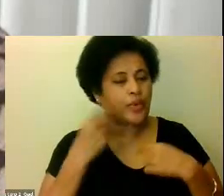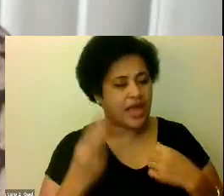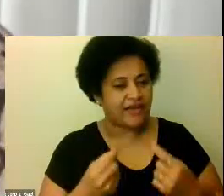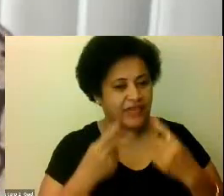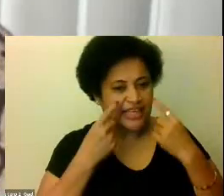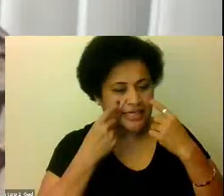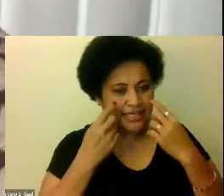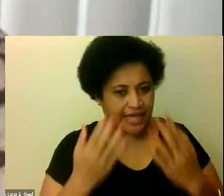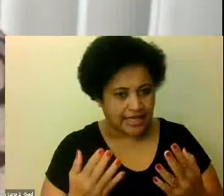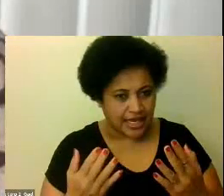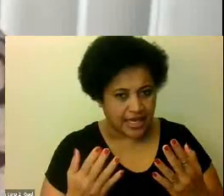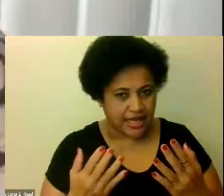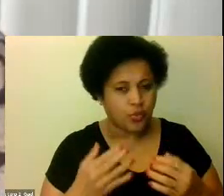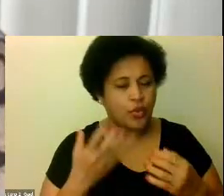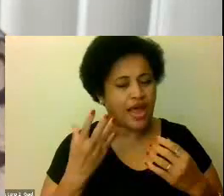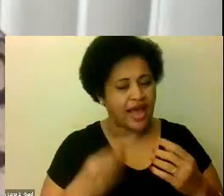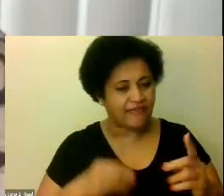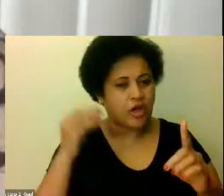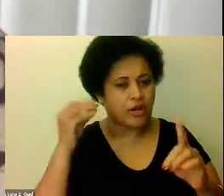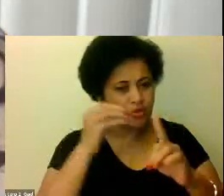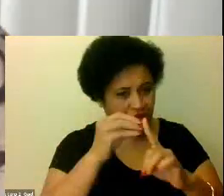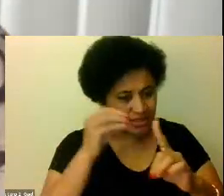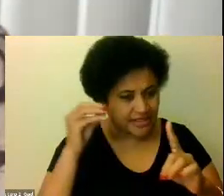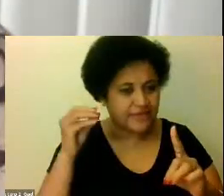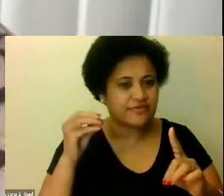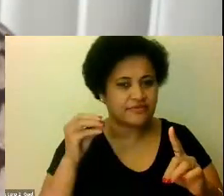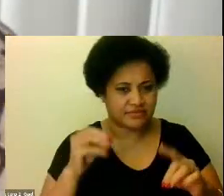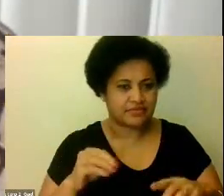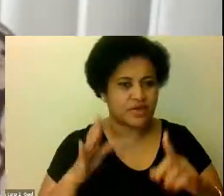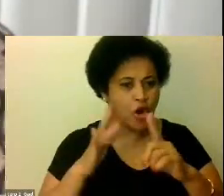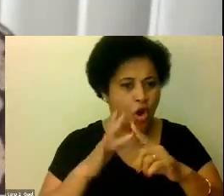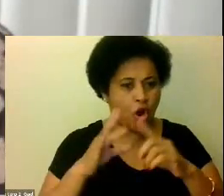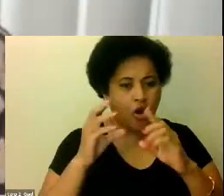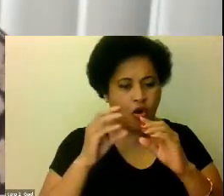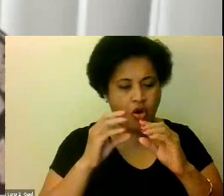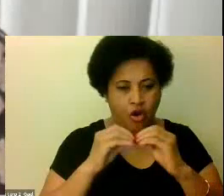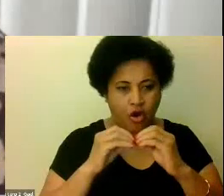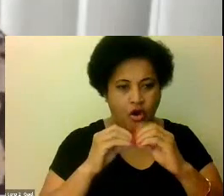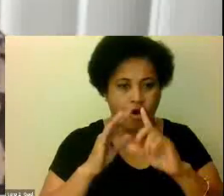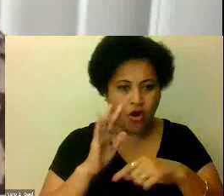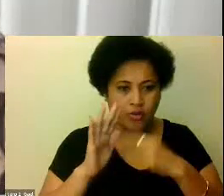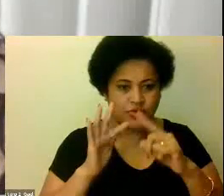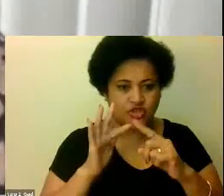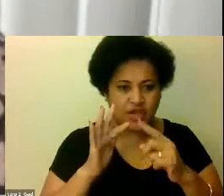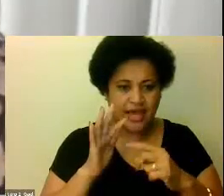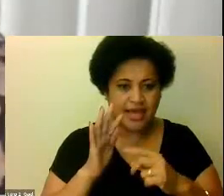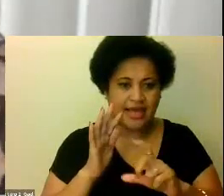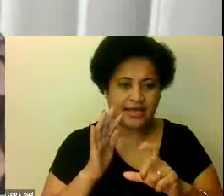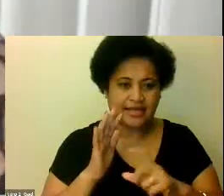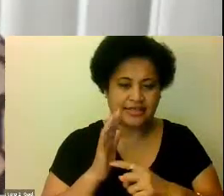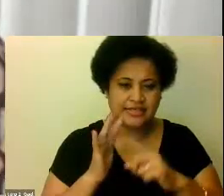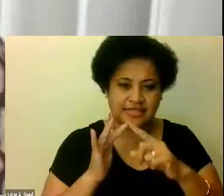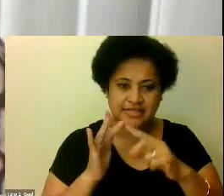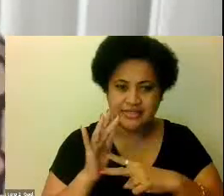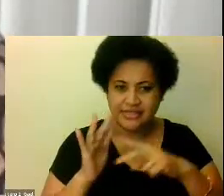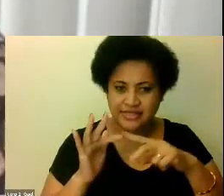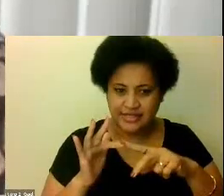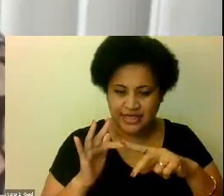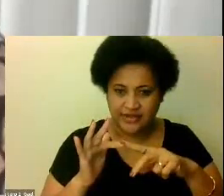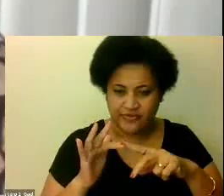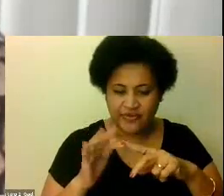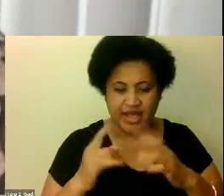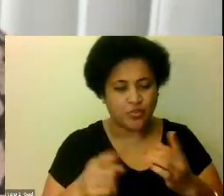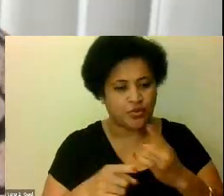sort of an objective where they sort of talk about how they're going to ensure the knowledge of business sector concerning human rights